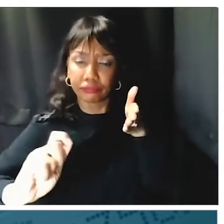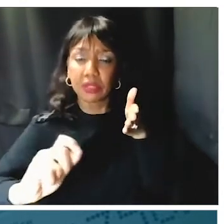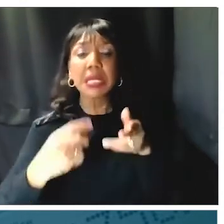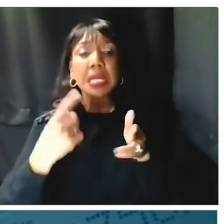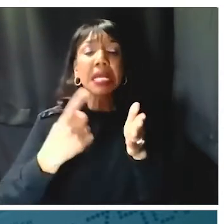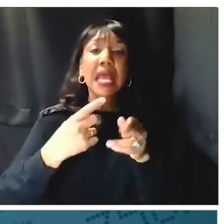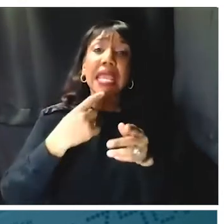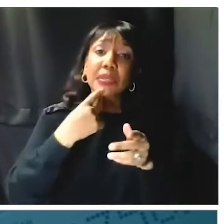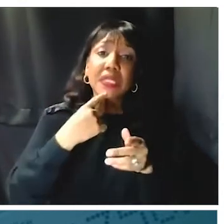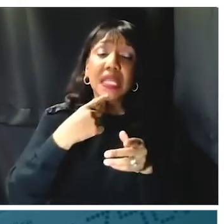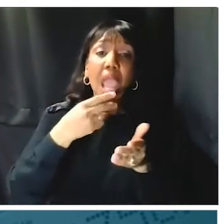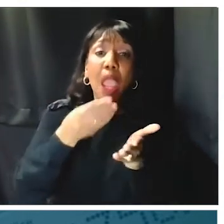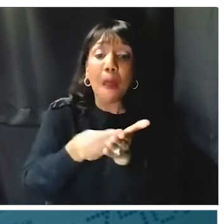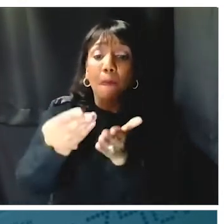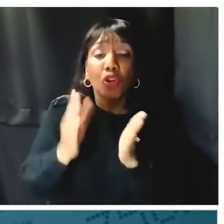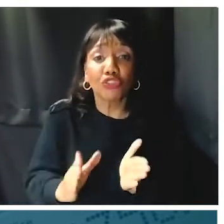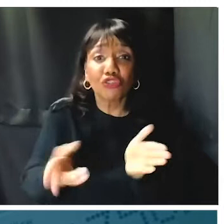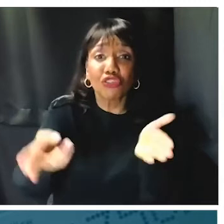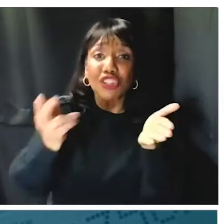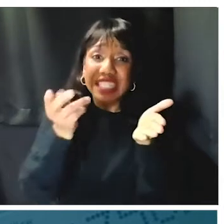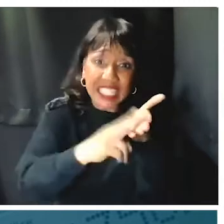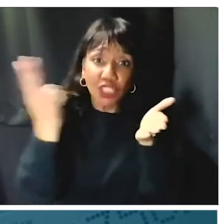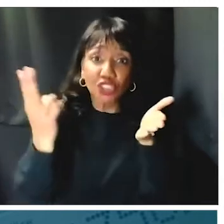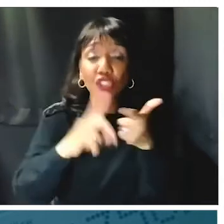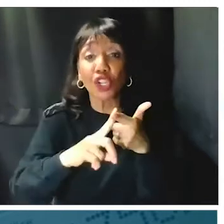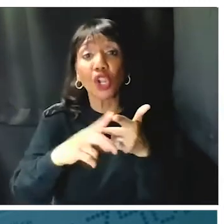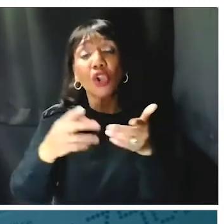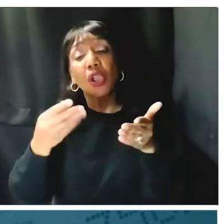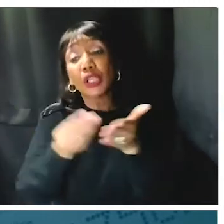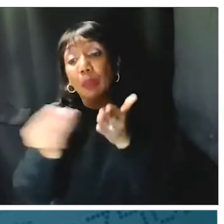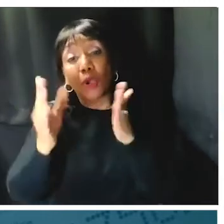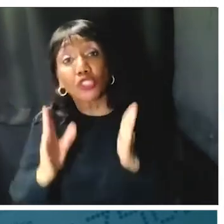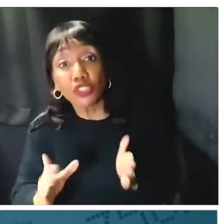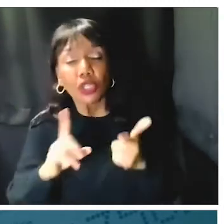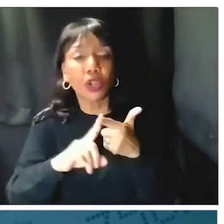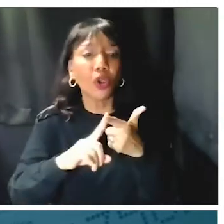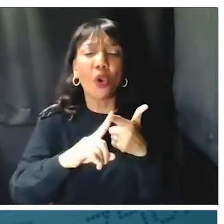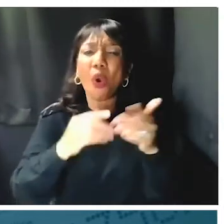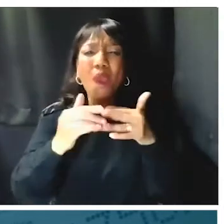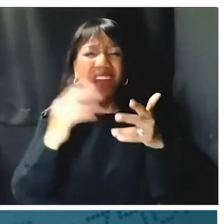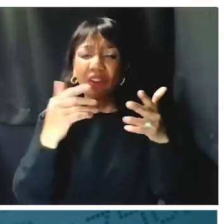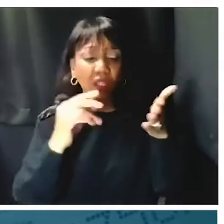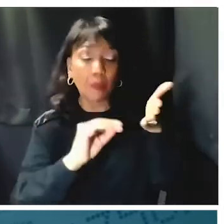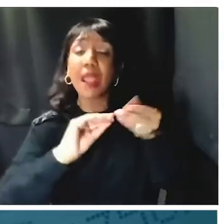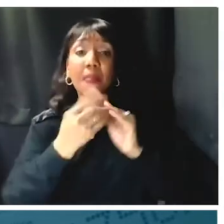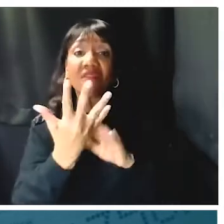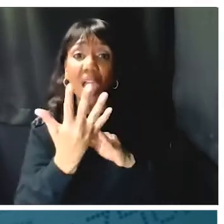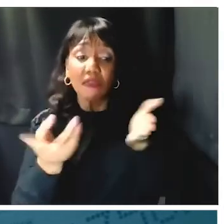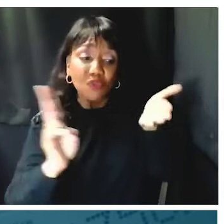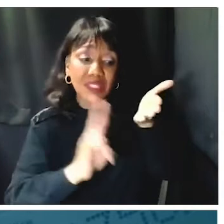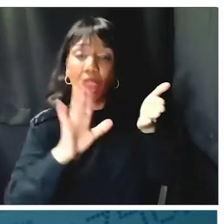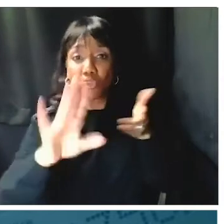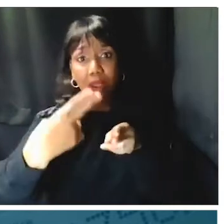line labeled Purchaser's Signature, Purchaser, Sign for Drawer, or